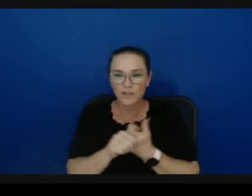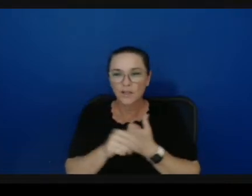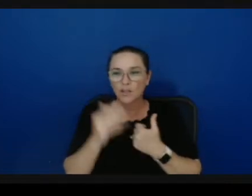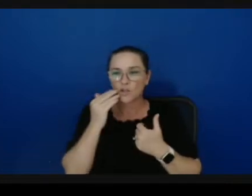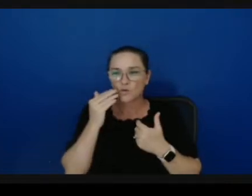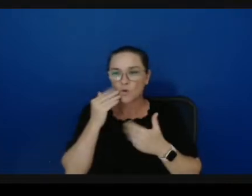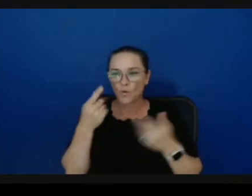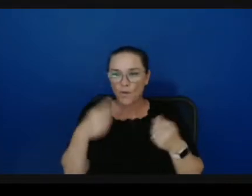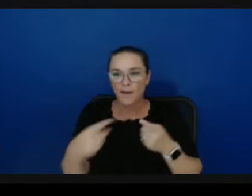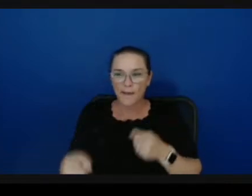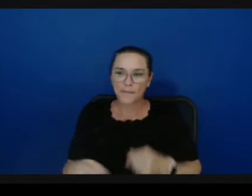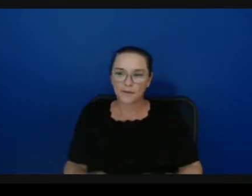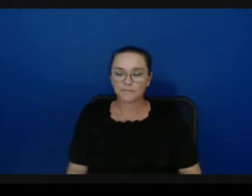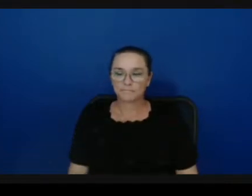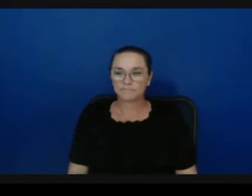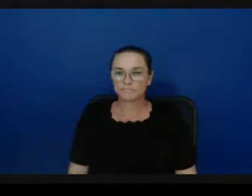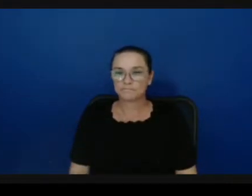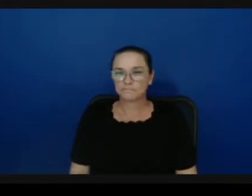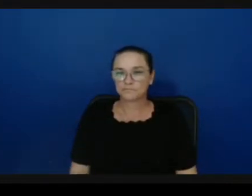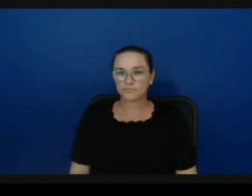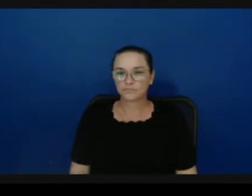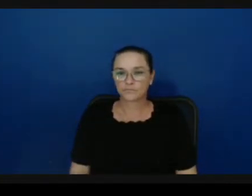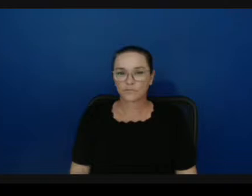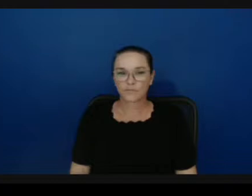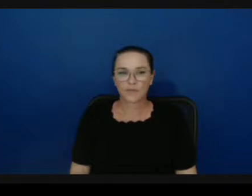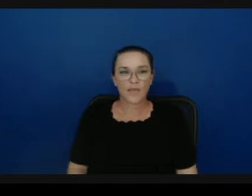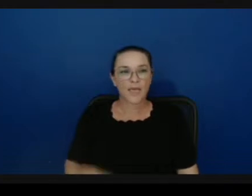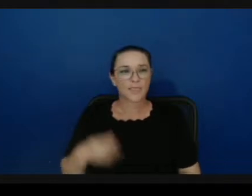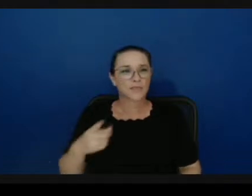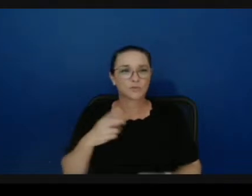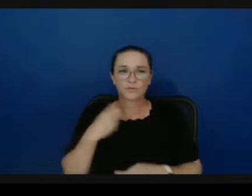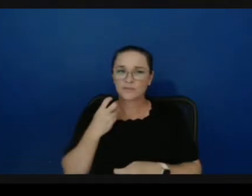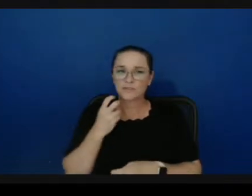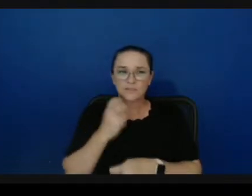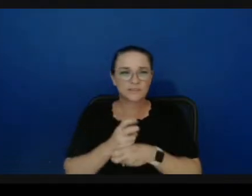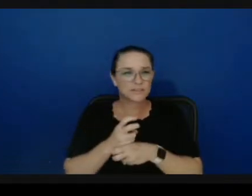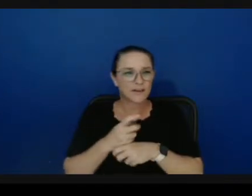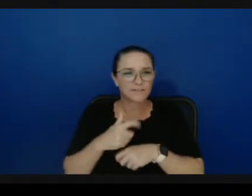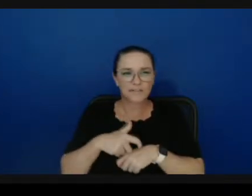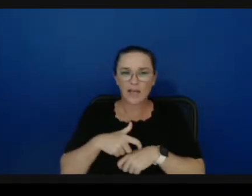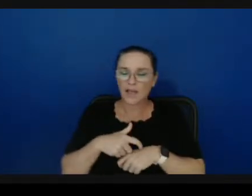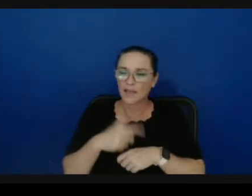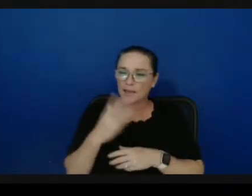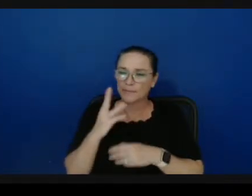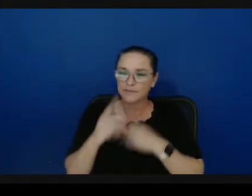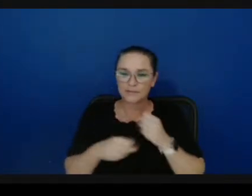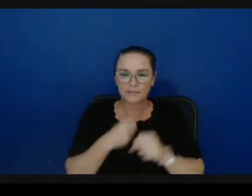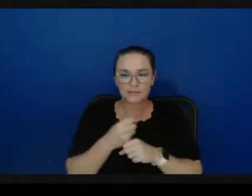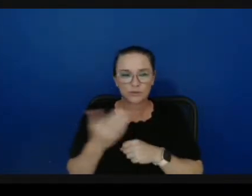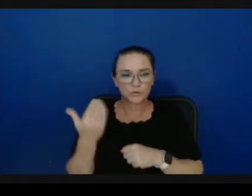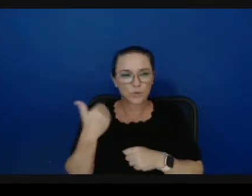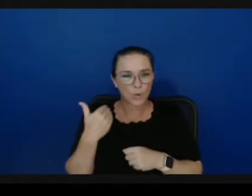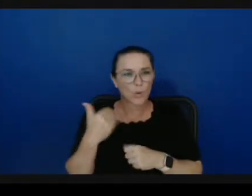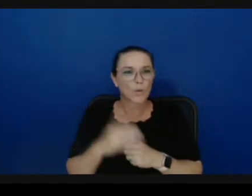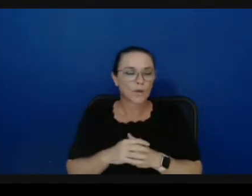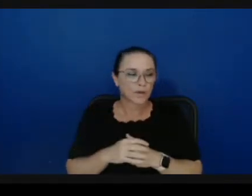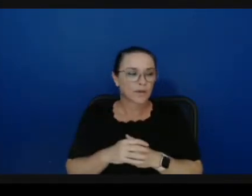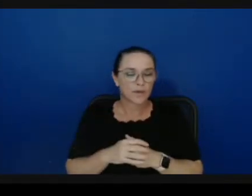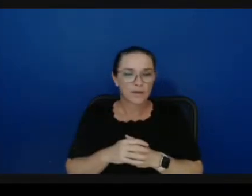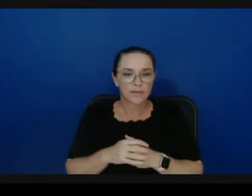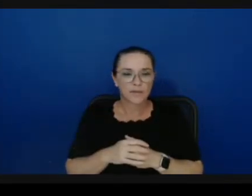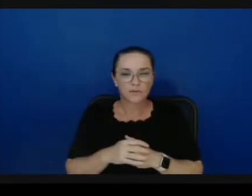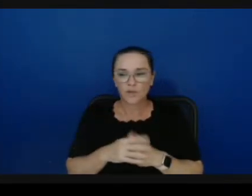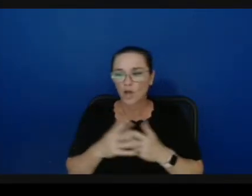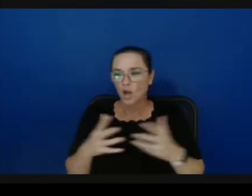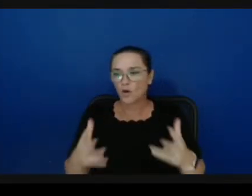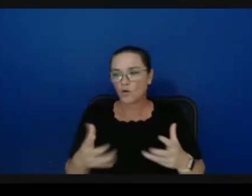to. Yeah, this was a rough period 6 years ago. Yeah, for a lot of reasons. I mean, there had been a lot already happening. Everyone